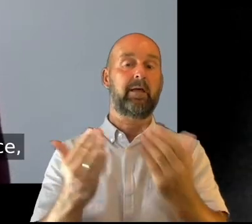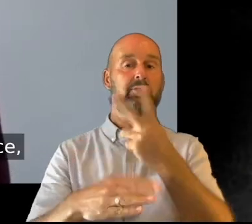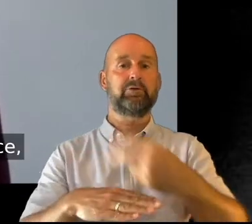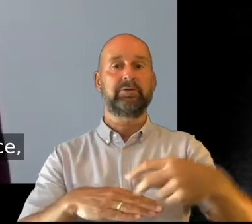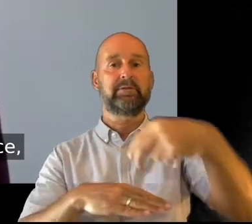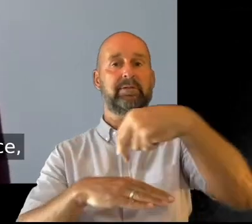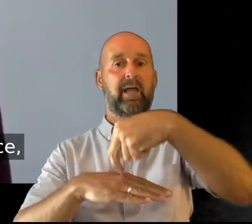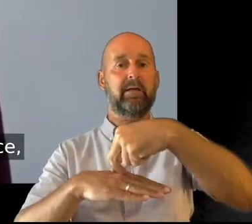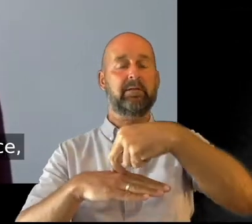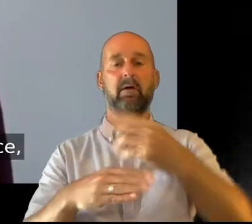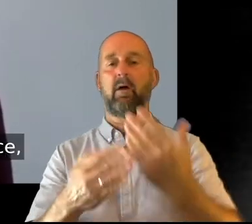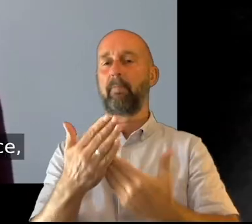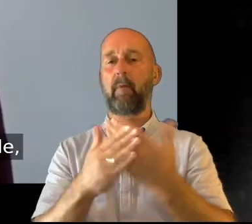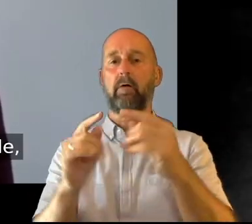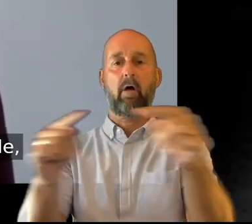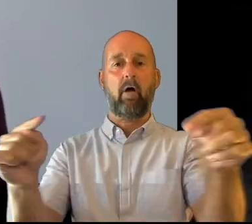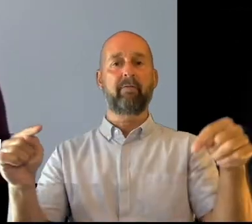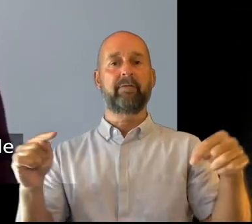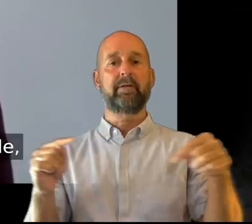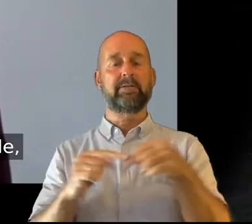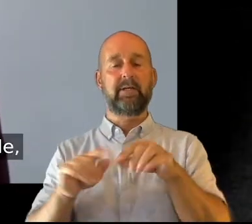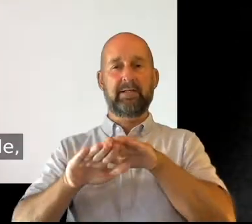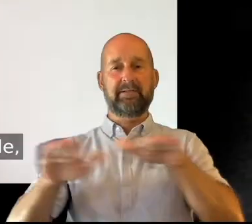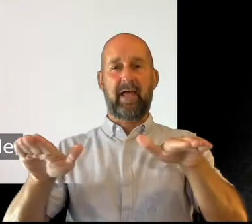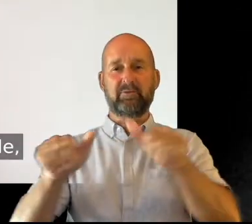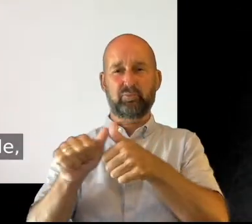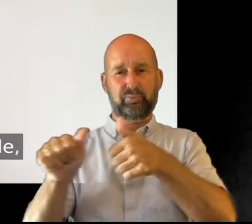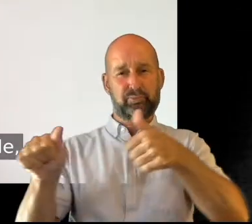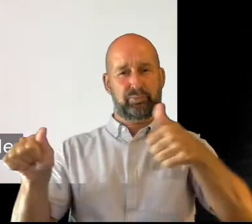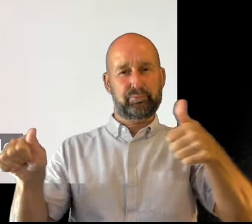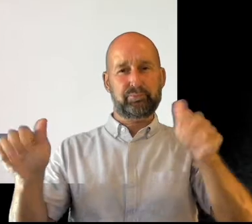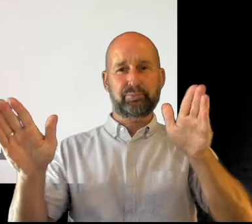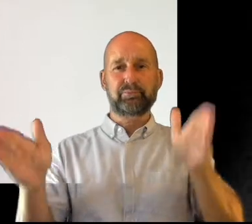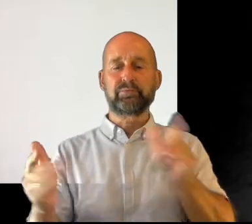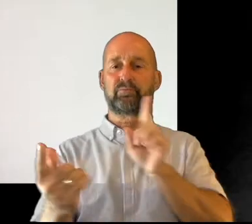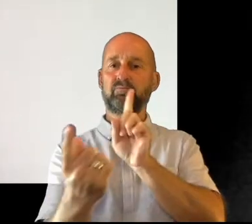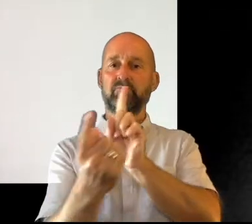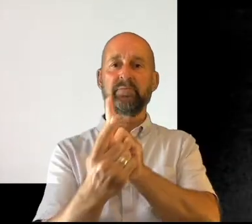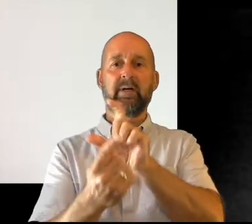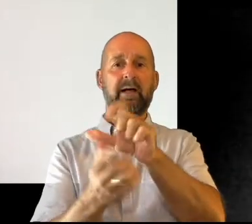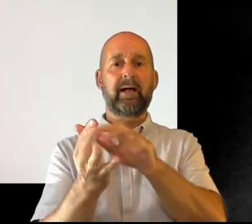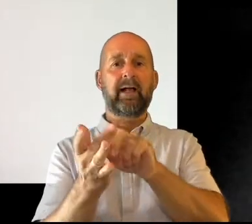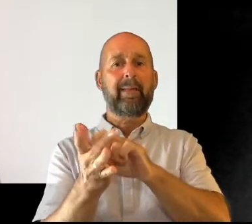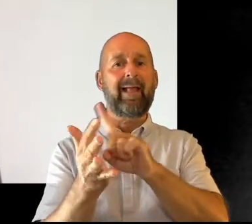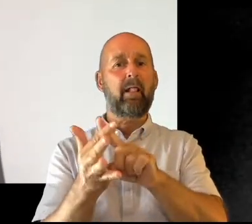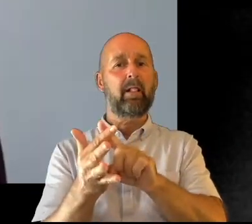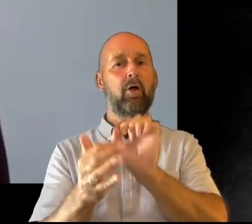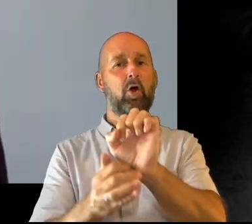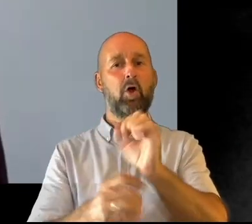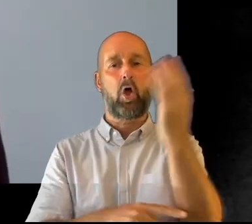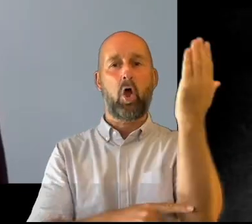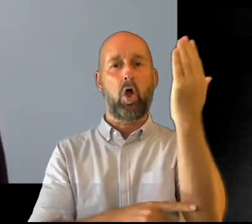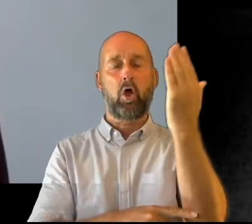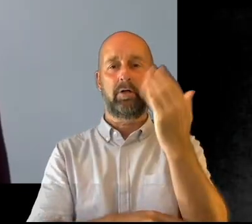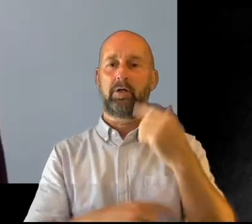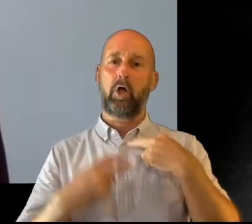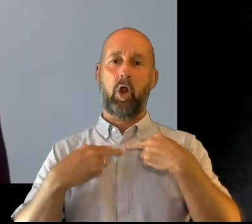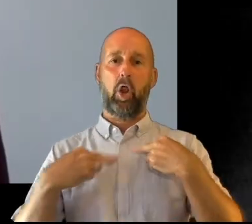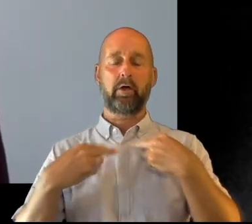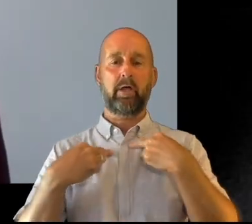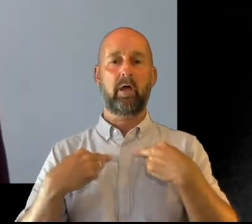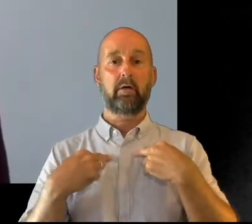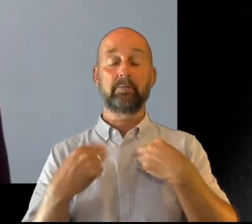stands in her large modern office behind a grand desk, consulting Camille, her long-serving lawyer. Now, can we see